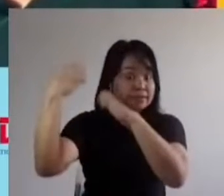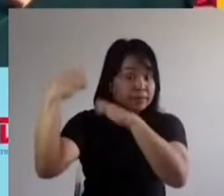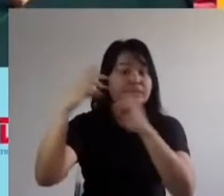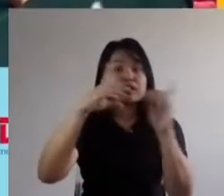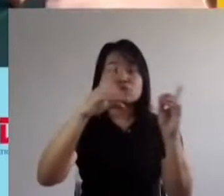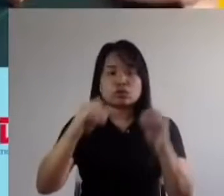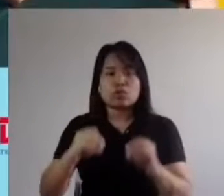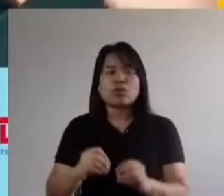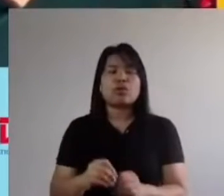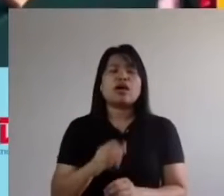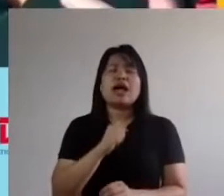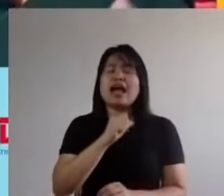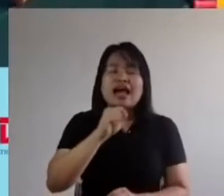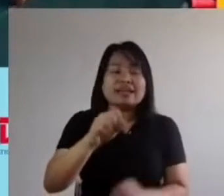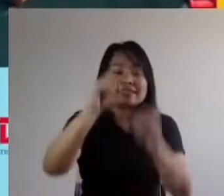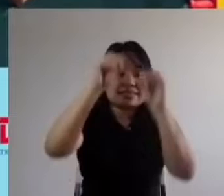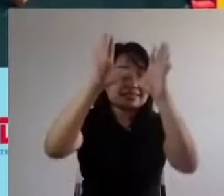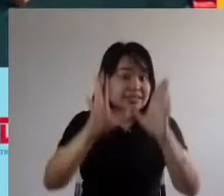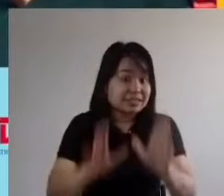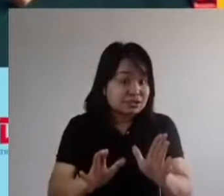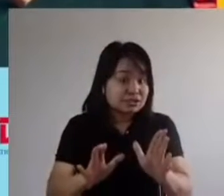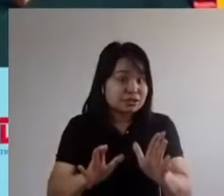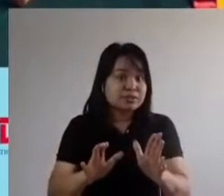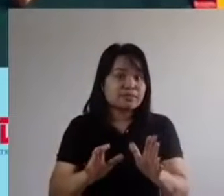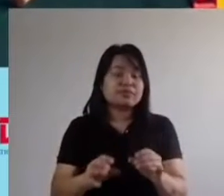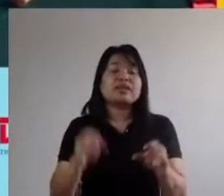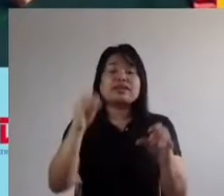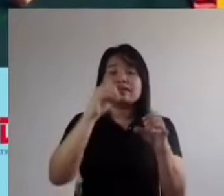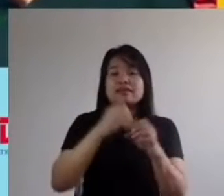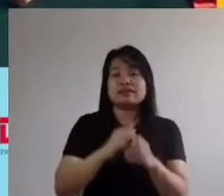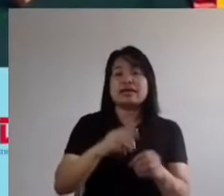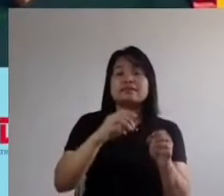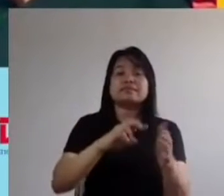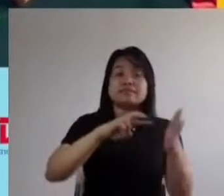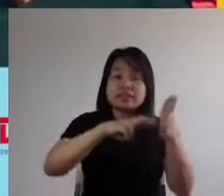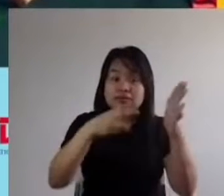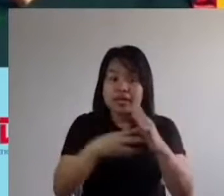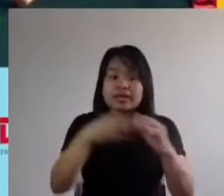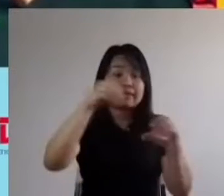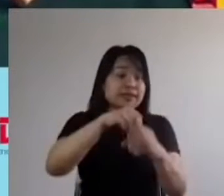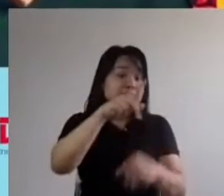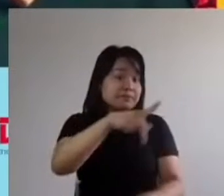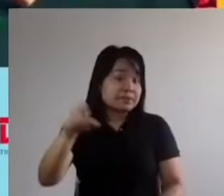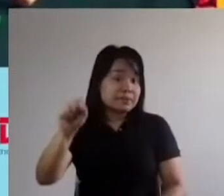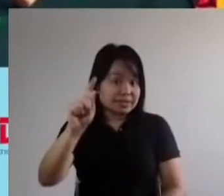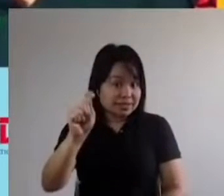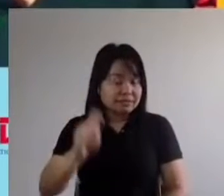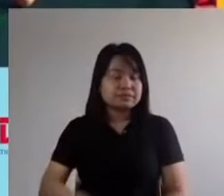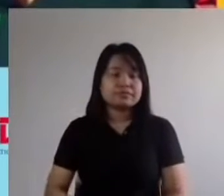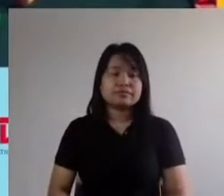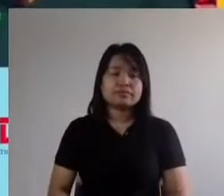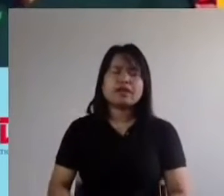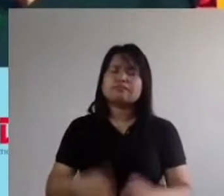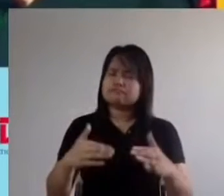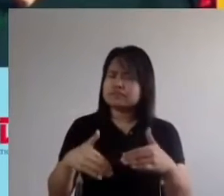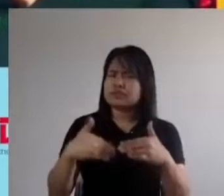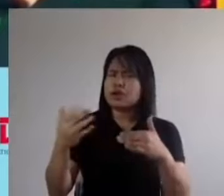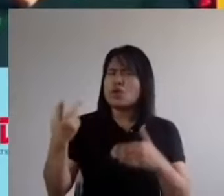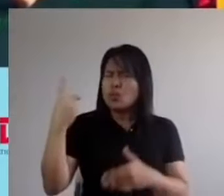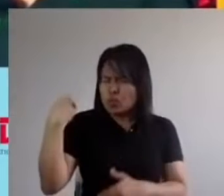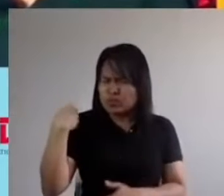defined in the PPST. Further, we need to have a complete picture of the